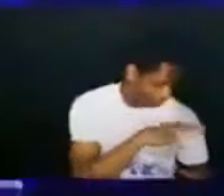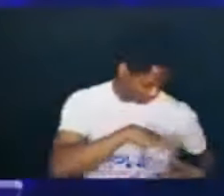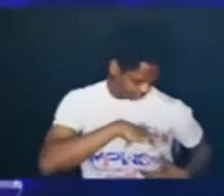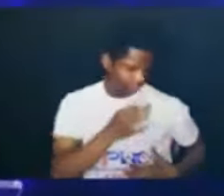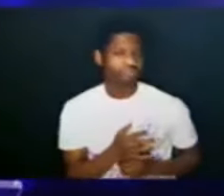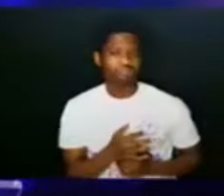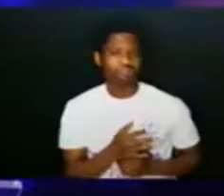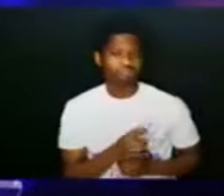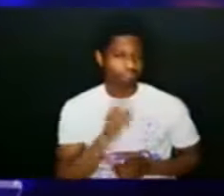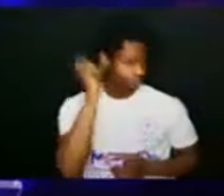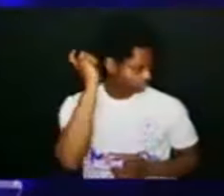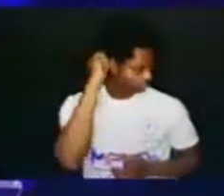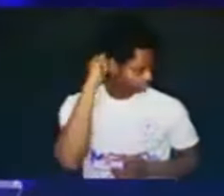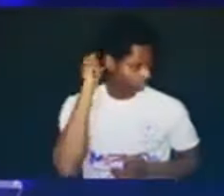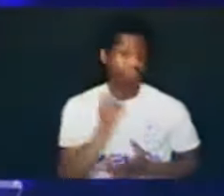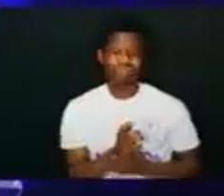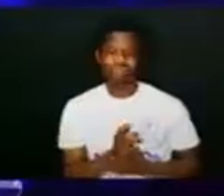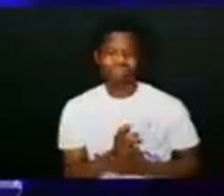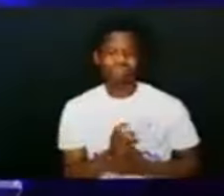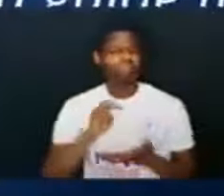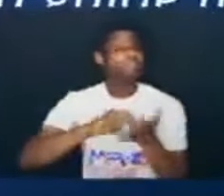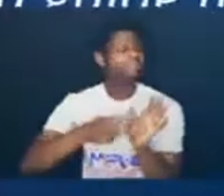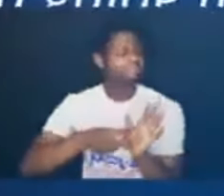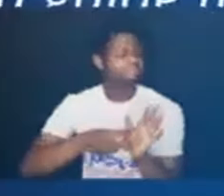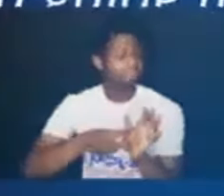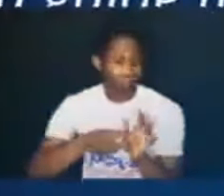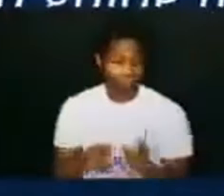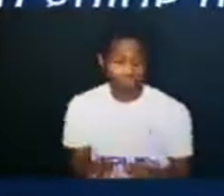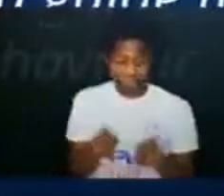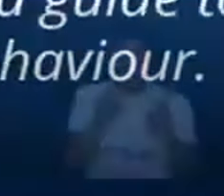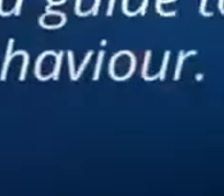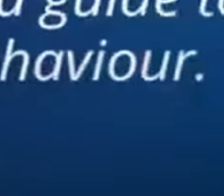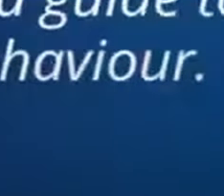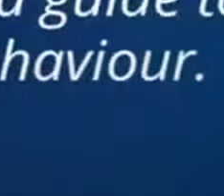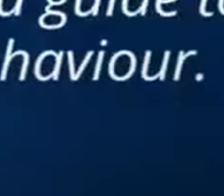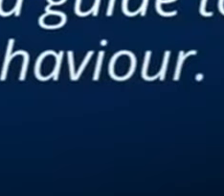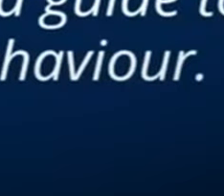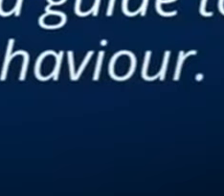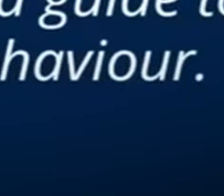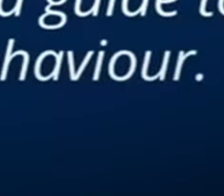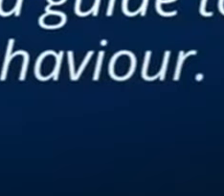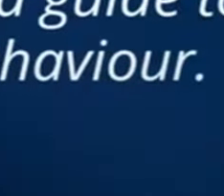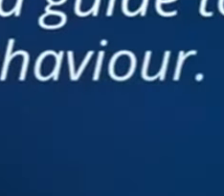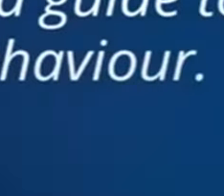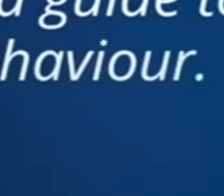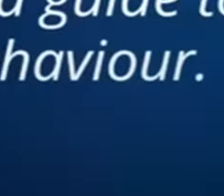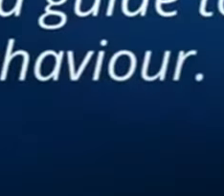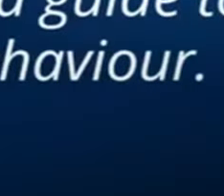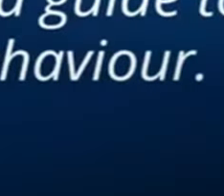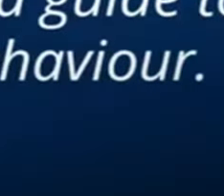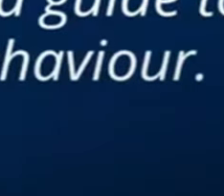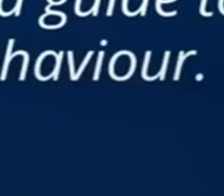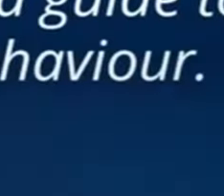Conscience is defined as a person's moral sense of right and wrong. A